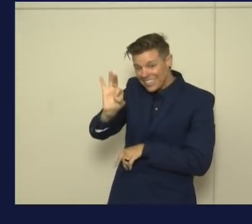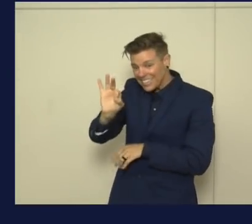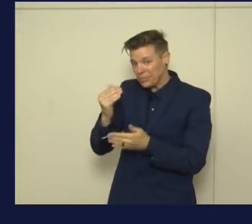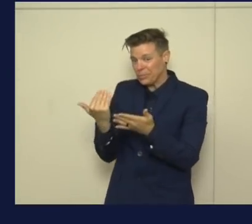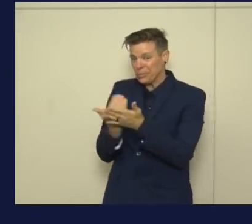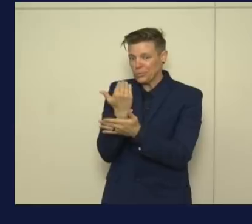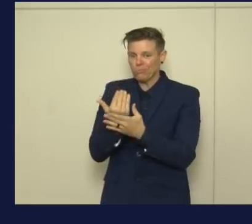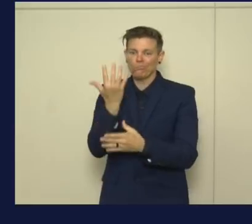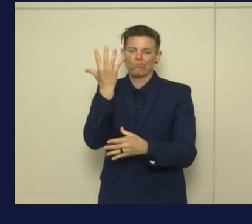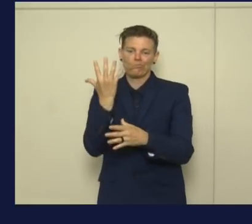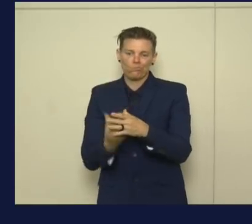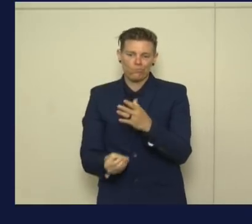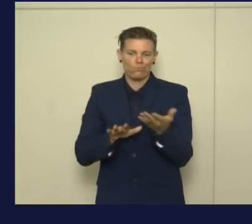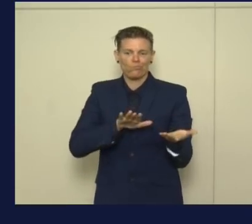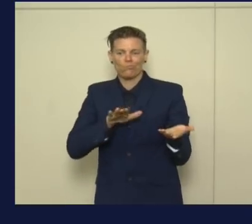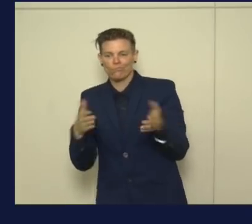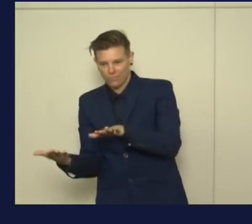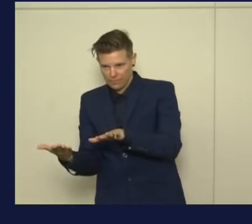our total to